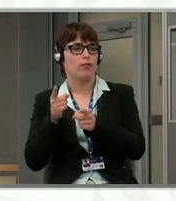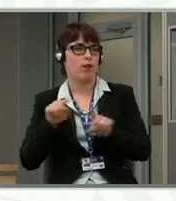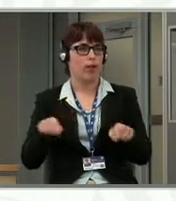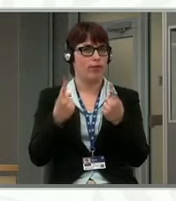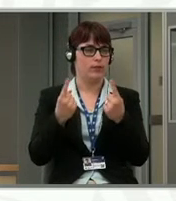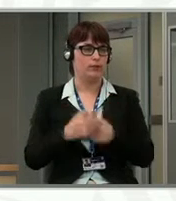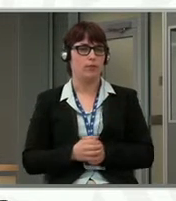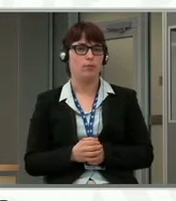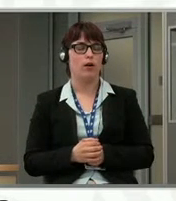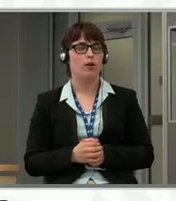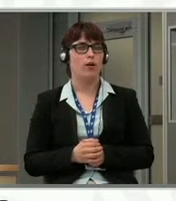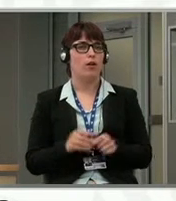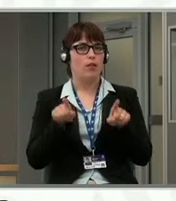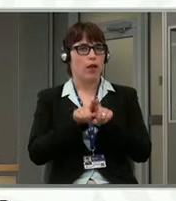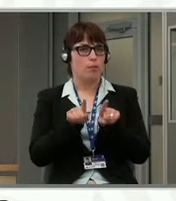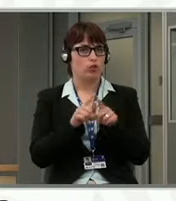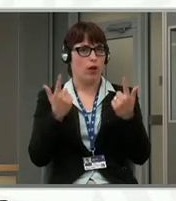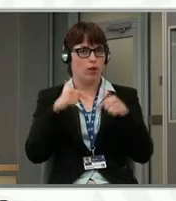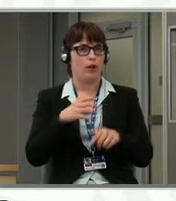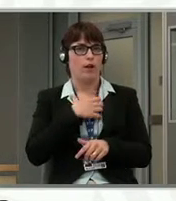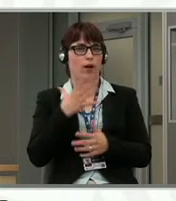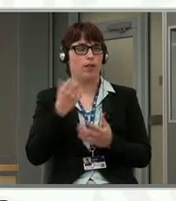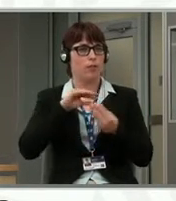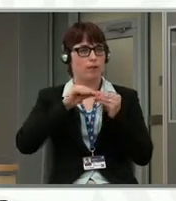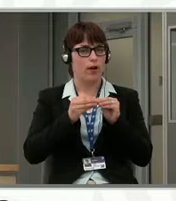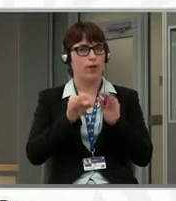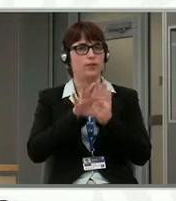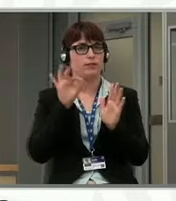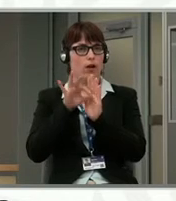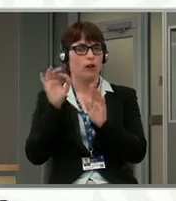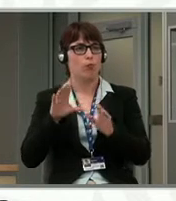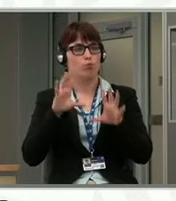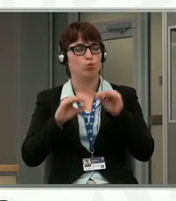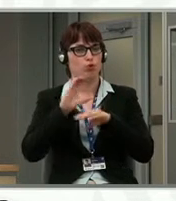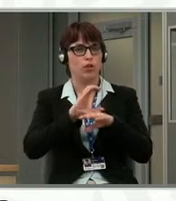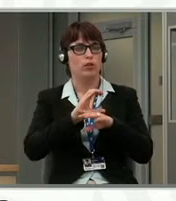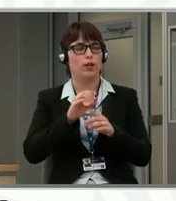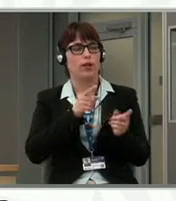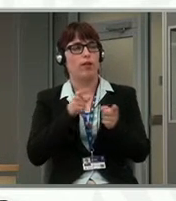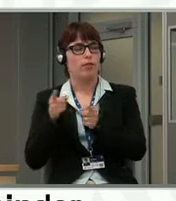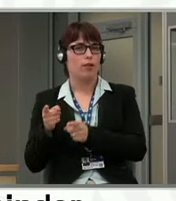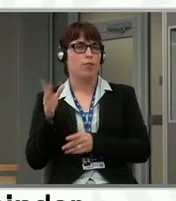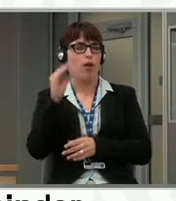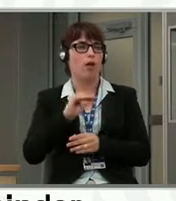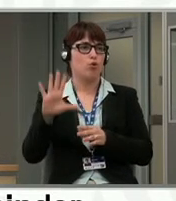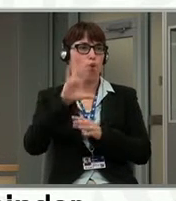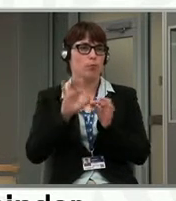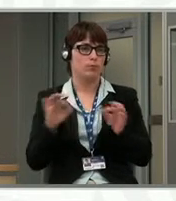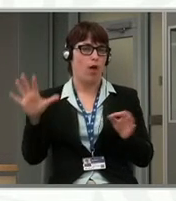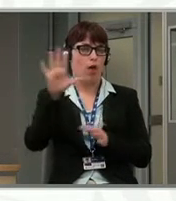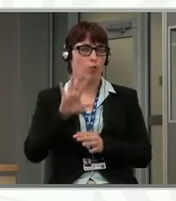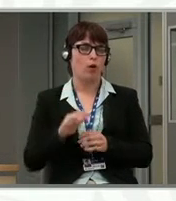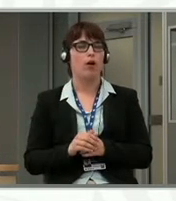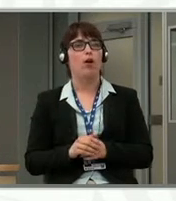and to decide which tasks can even hinder long-term development. At the same time, we have to assess